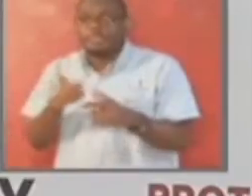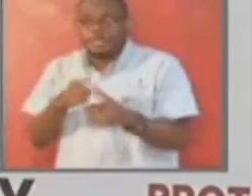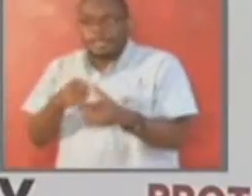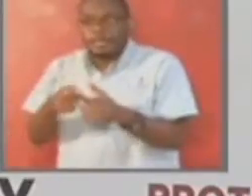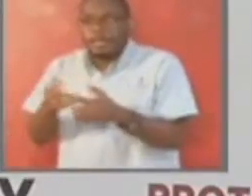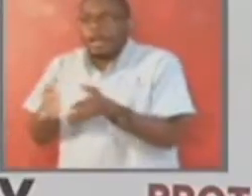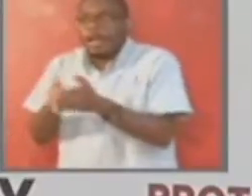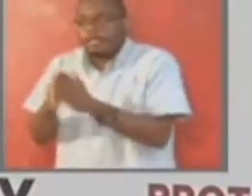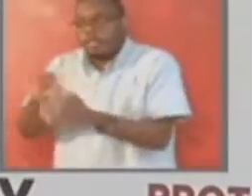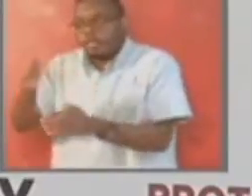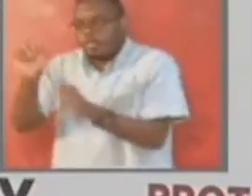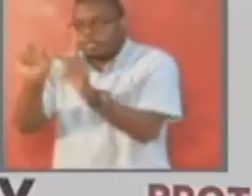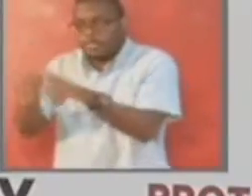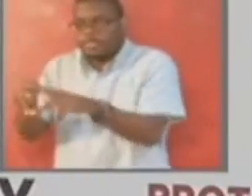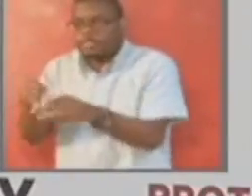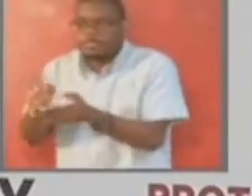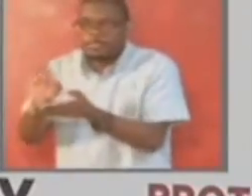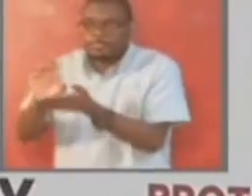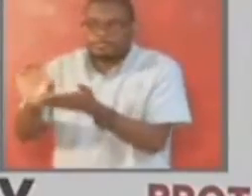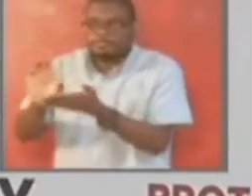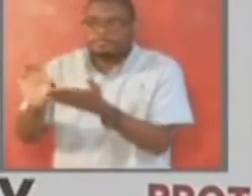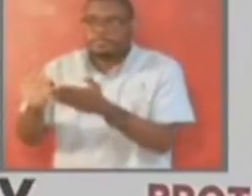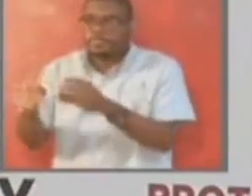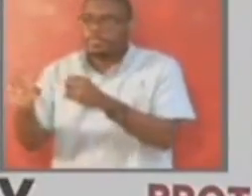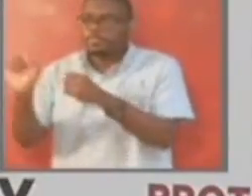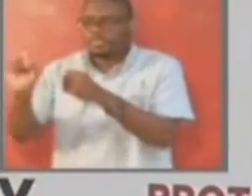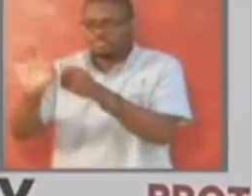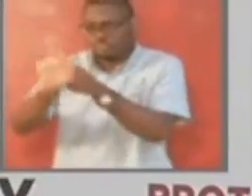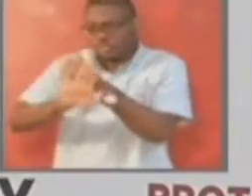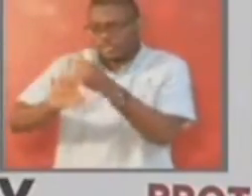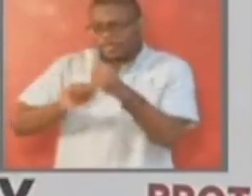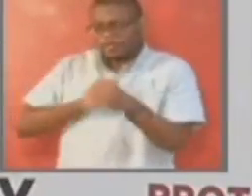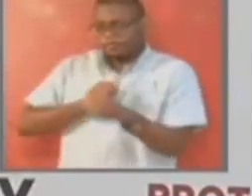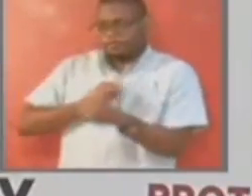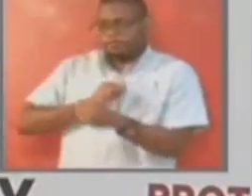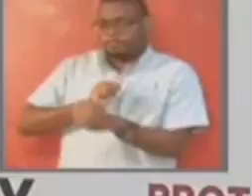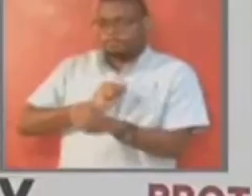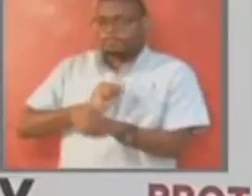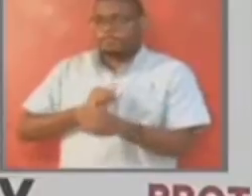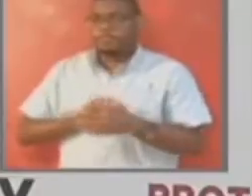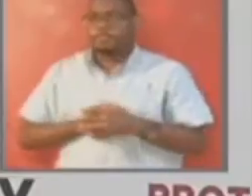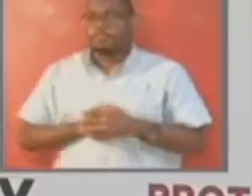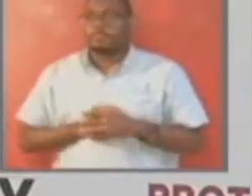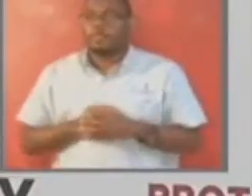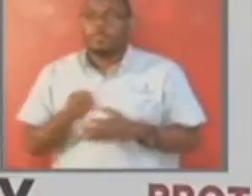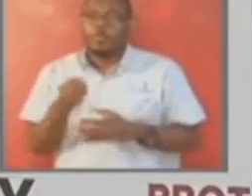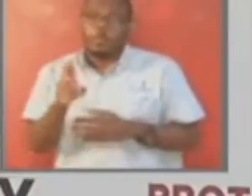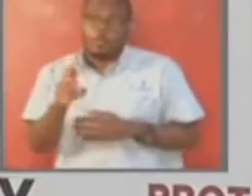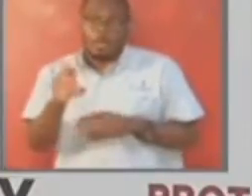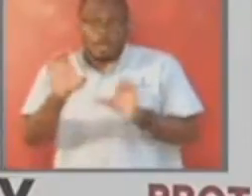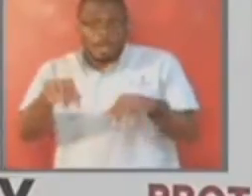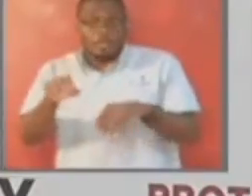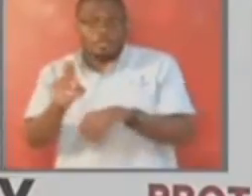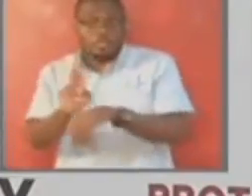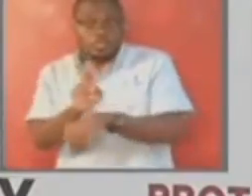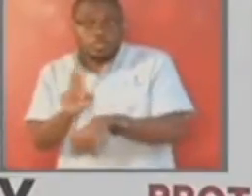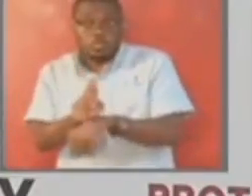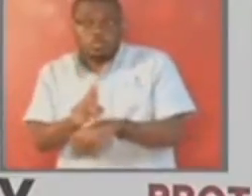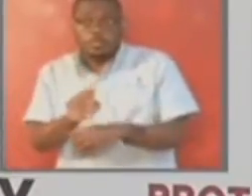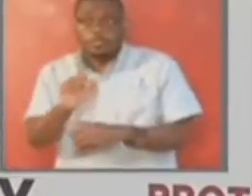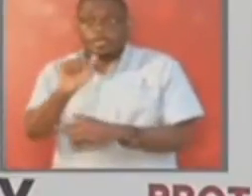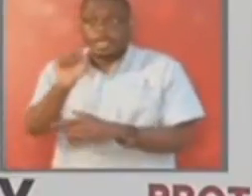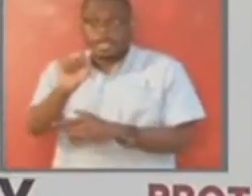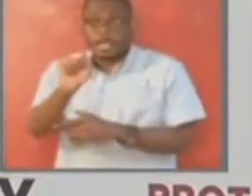they protect themselves. And of course, there is always the option of the alcohol. So alcohol-based hand sanitizers can also be